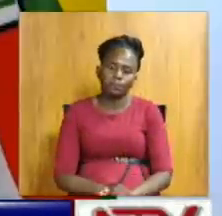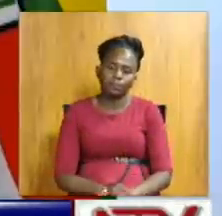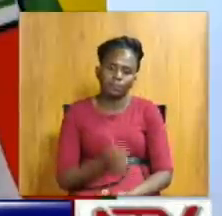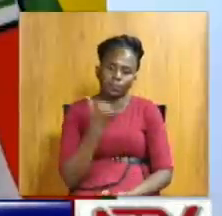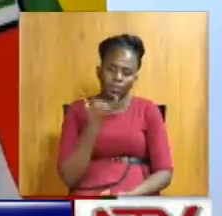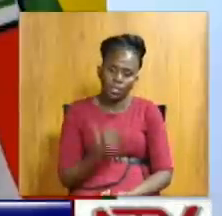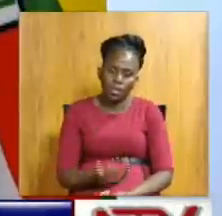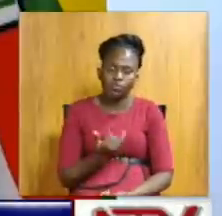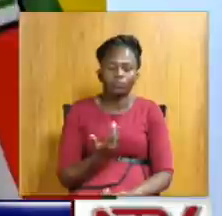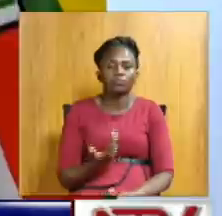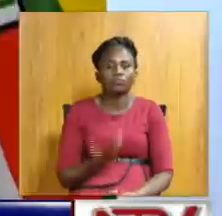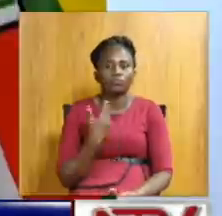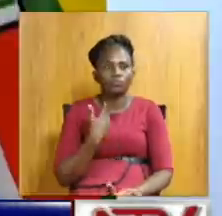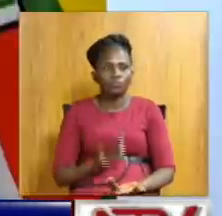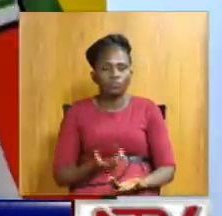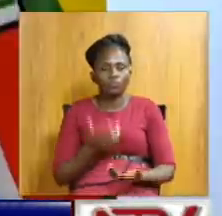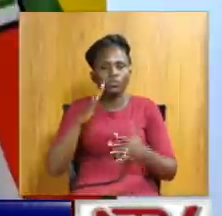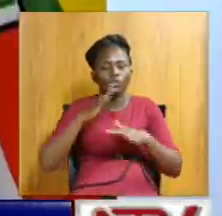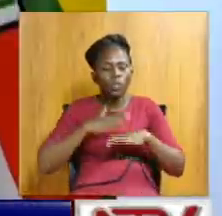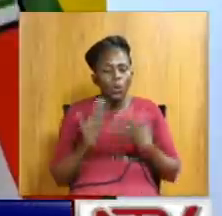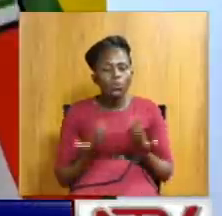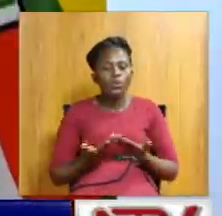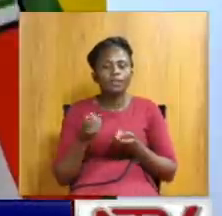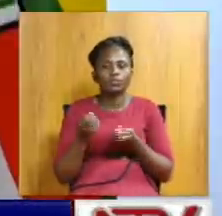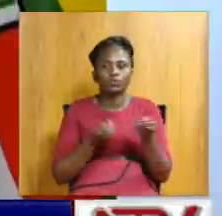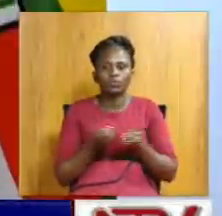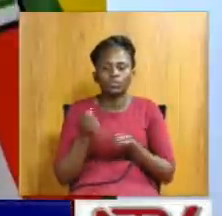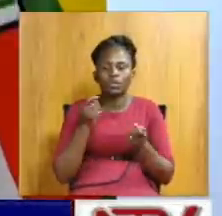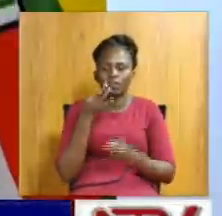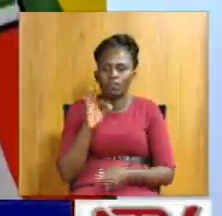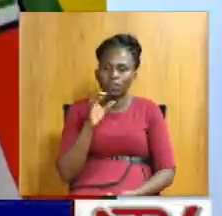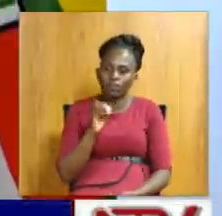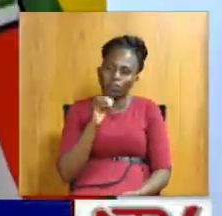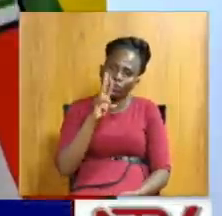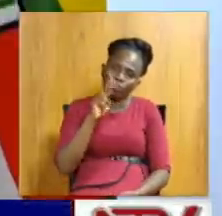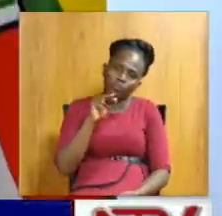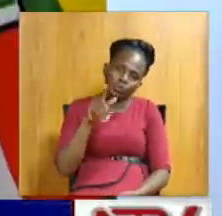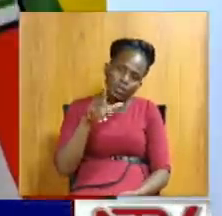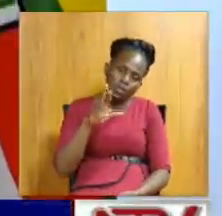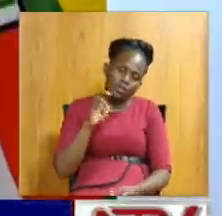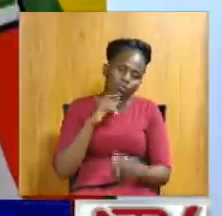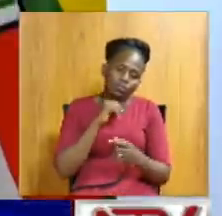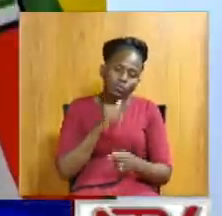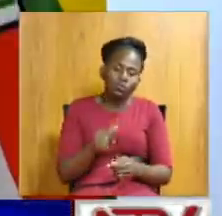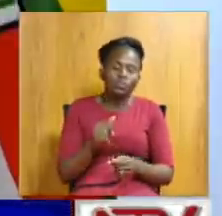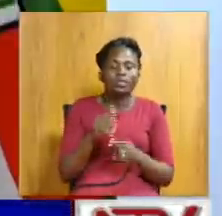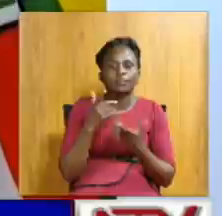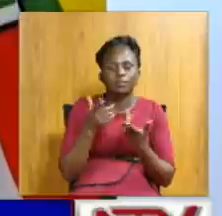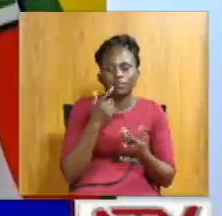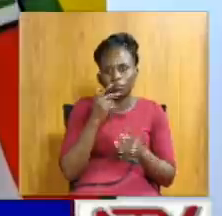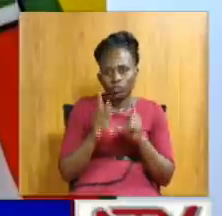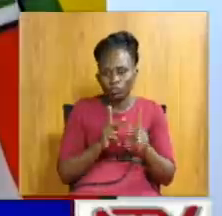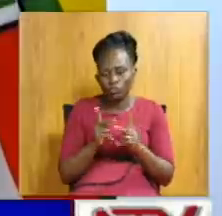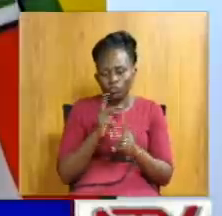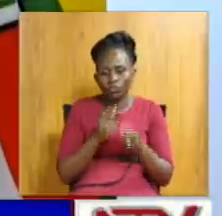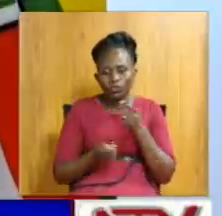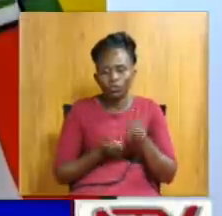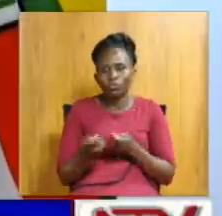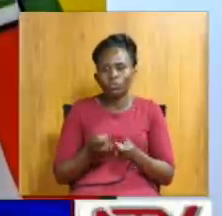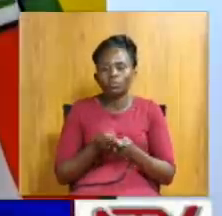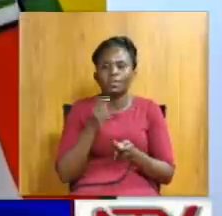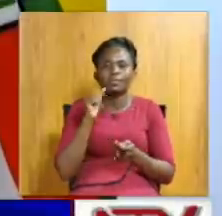for the owner-controlled formula instead of the program being controlled by public servants, whether soldiers or